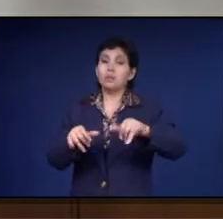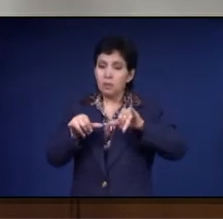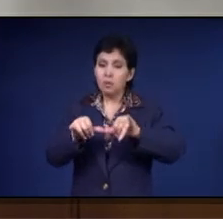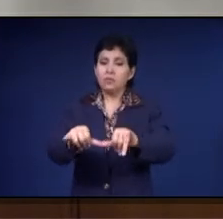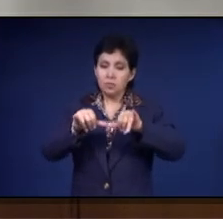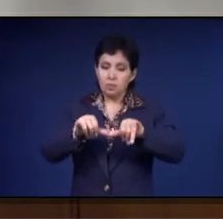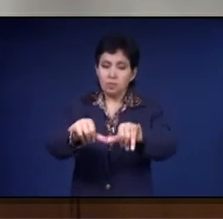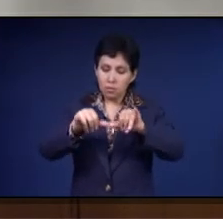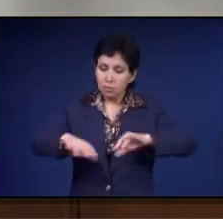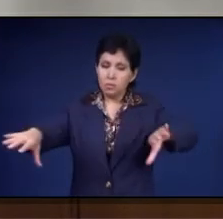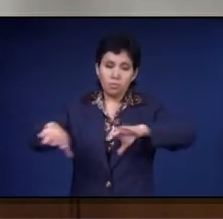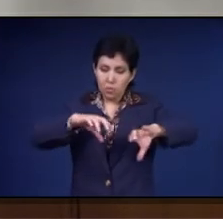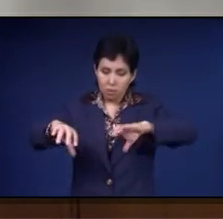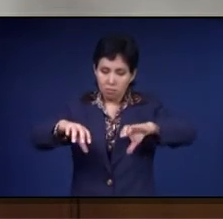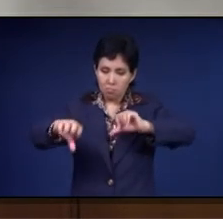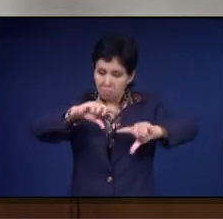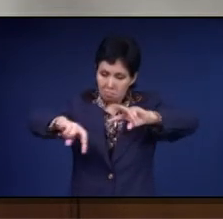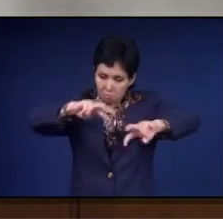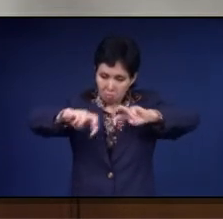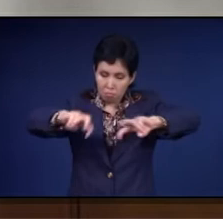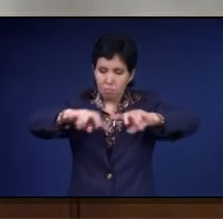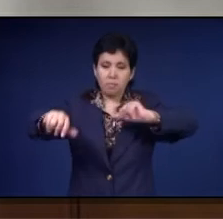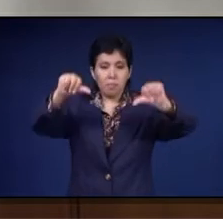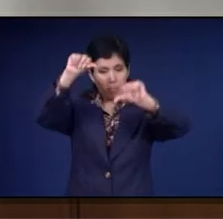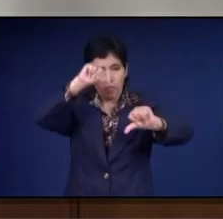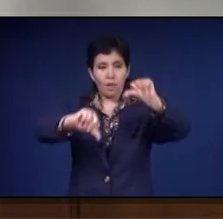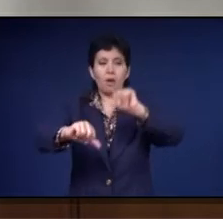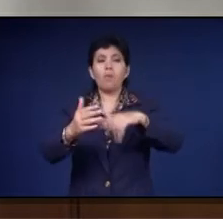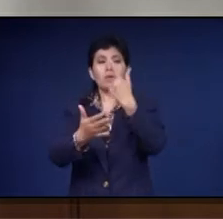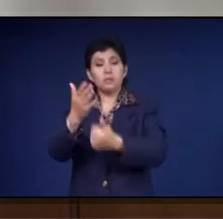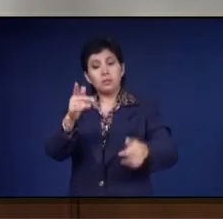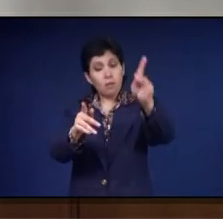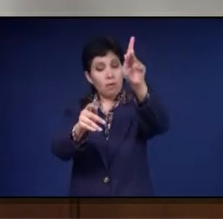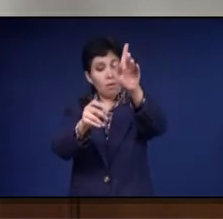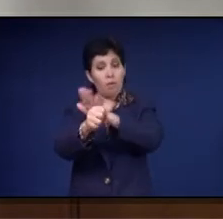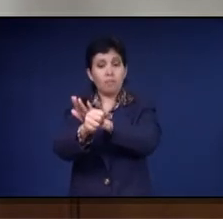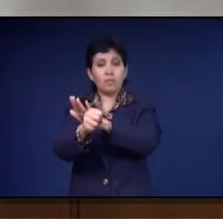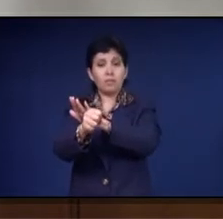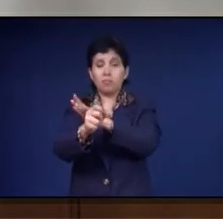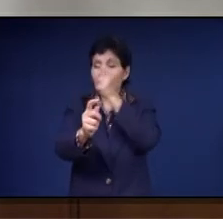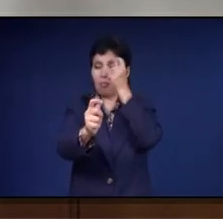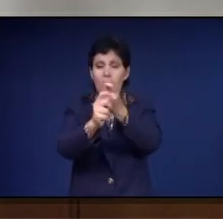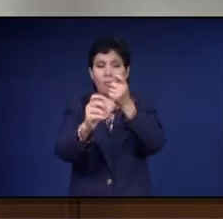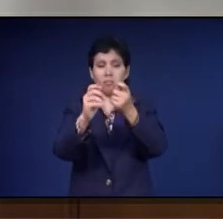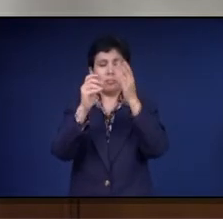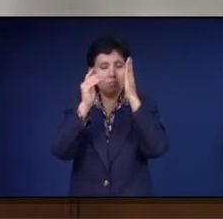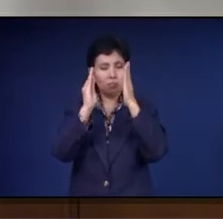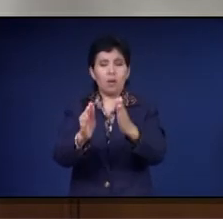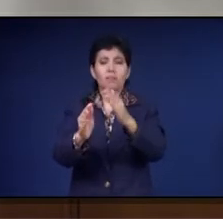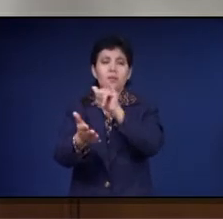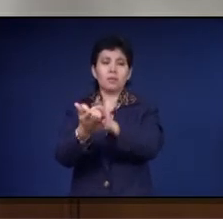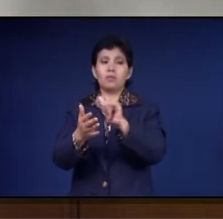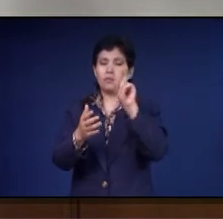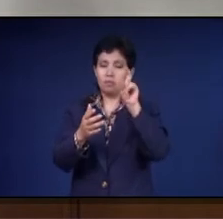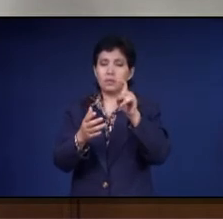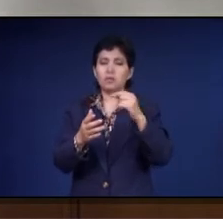the previous experiment. What is the perfect experiment method? There is none. You always